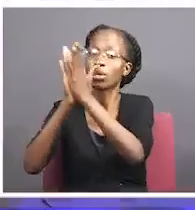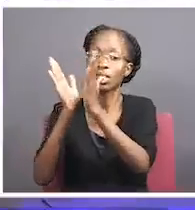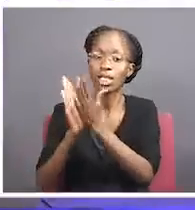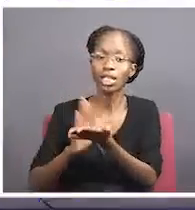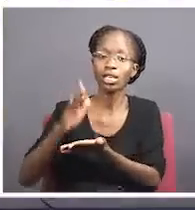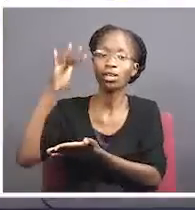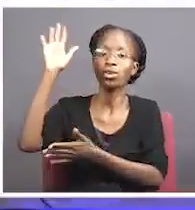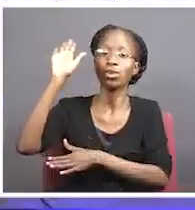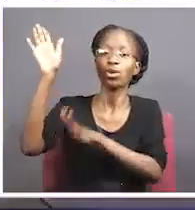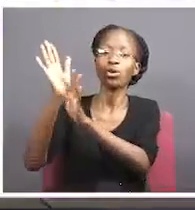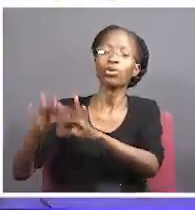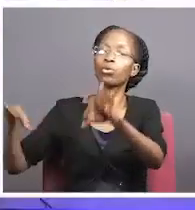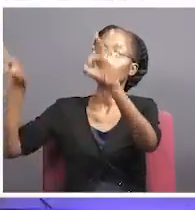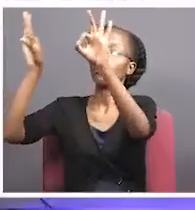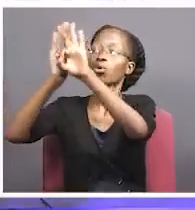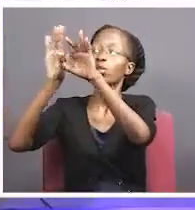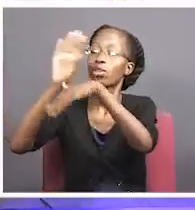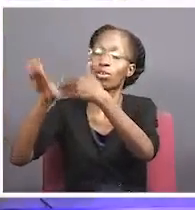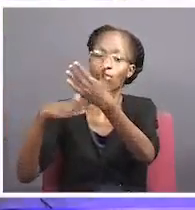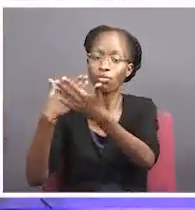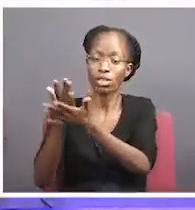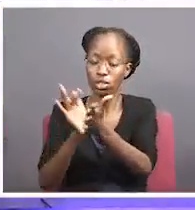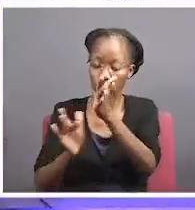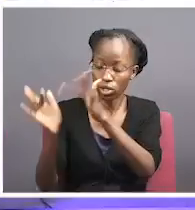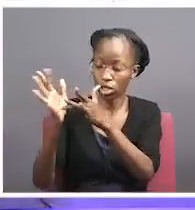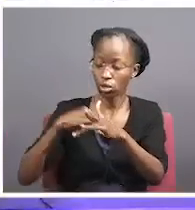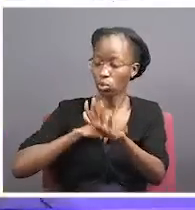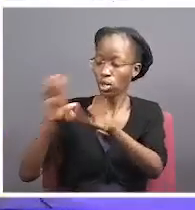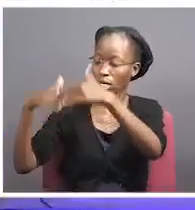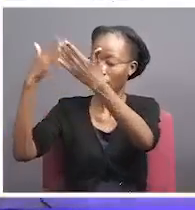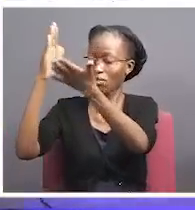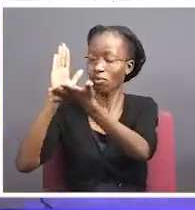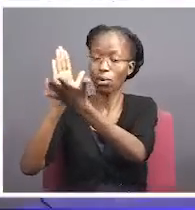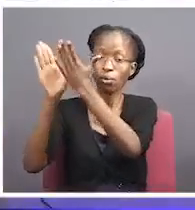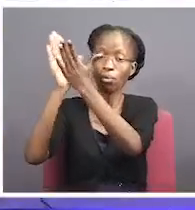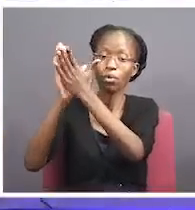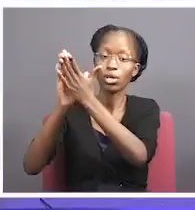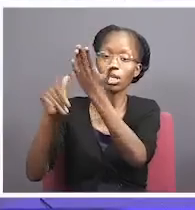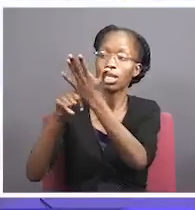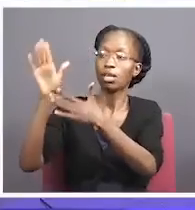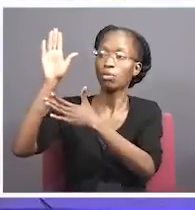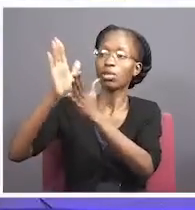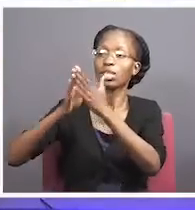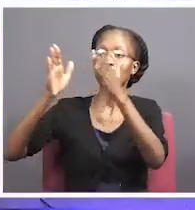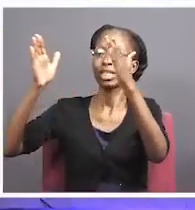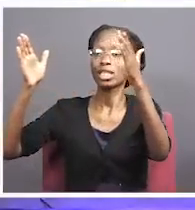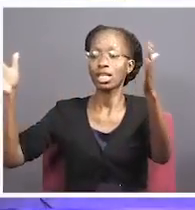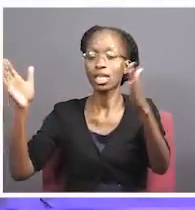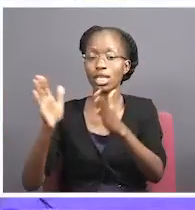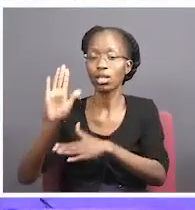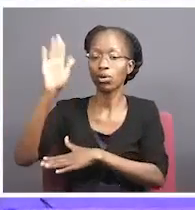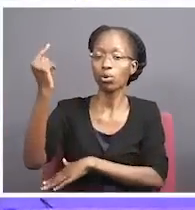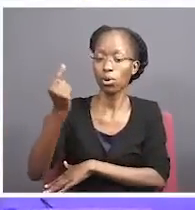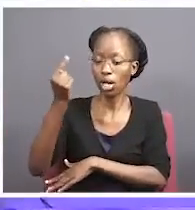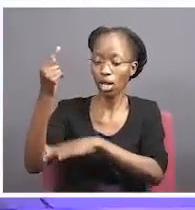praise and glory. You deserve it all. Jesus, we give you praise. Your name is